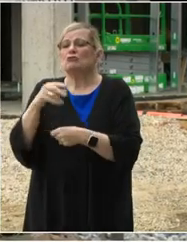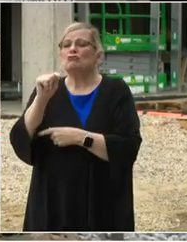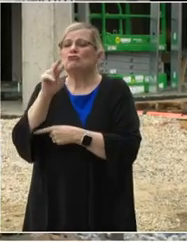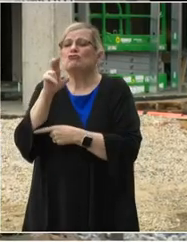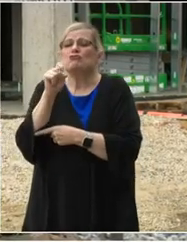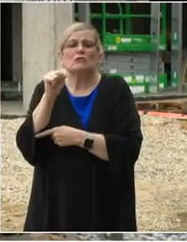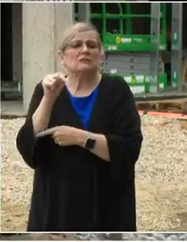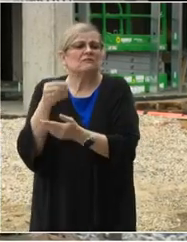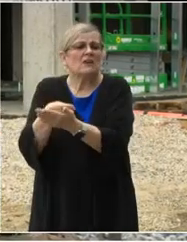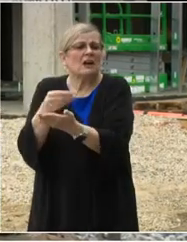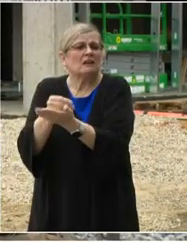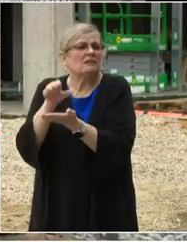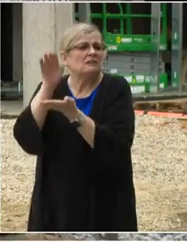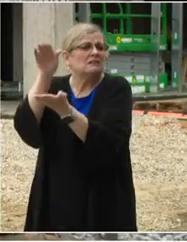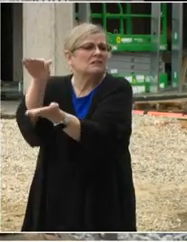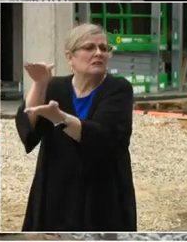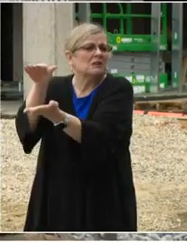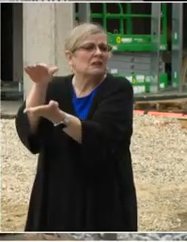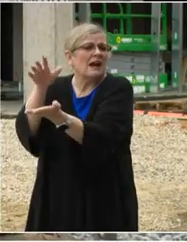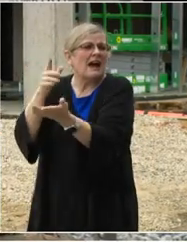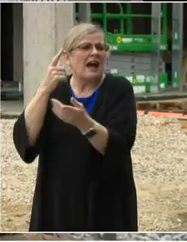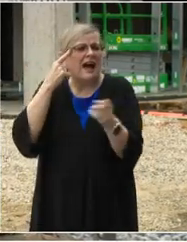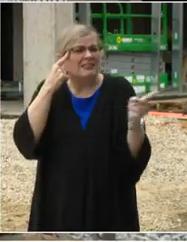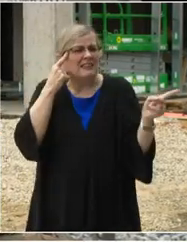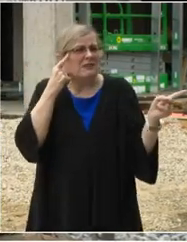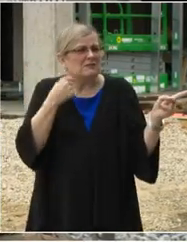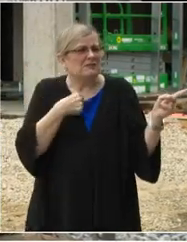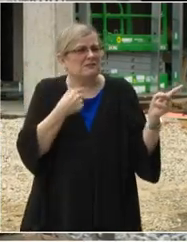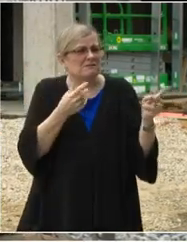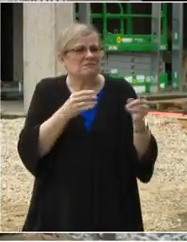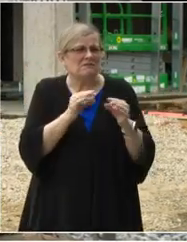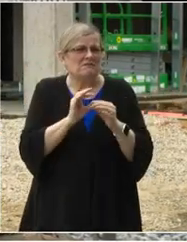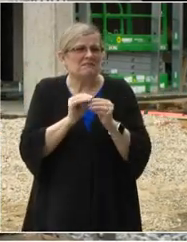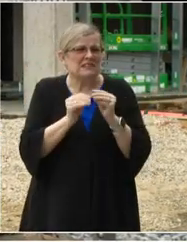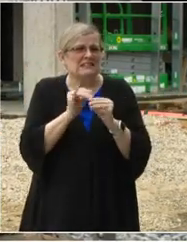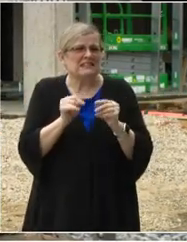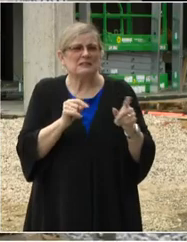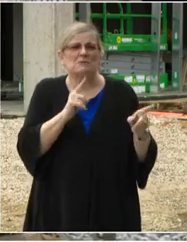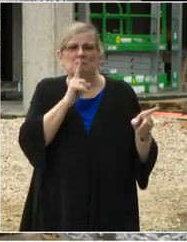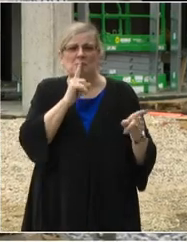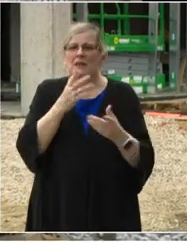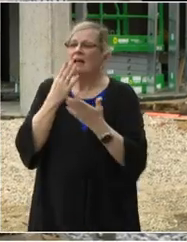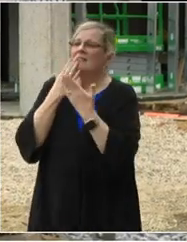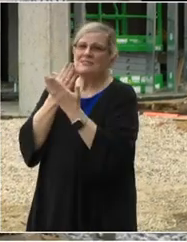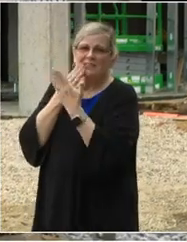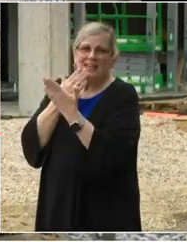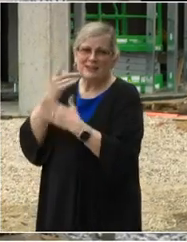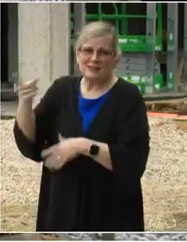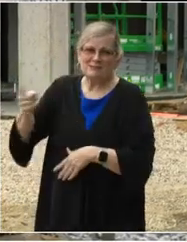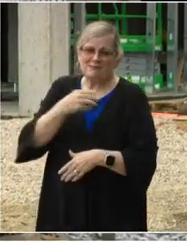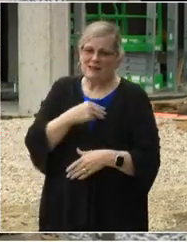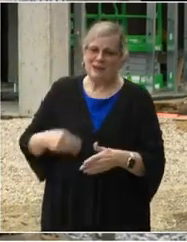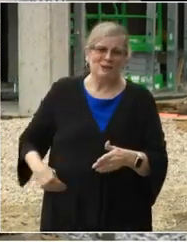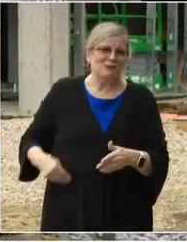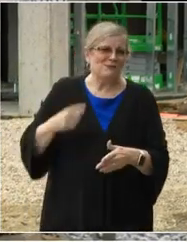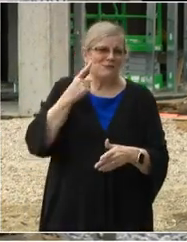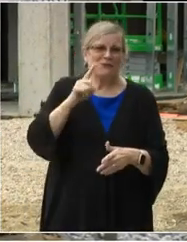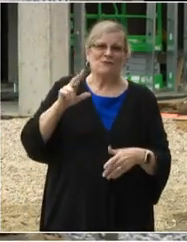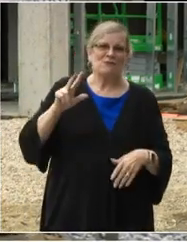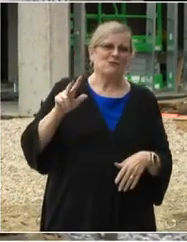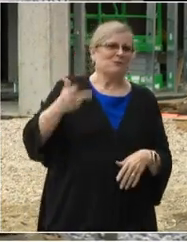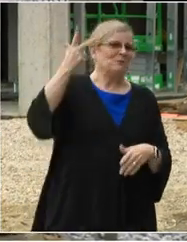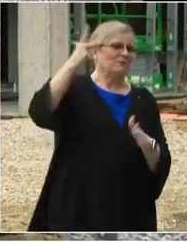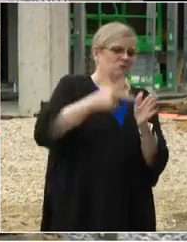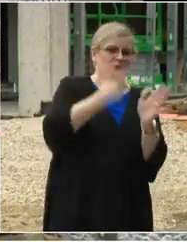happening, so you just stay tuned. So Mayor Bowser, thank you for more than tripling the amount of money in the trust fund. I